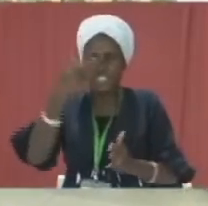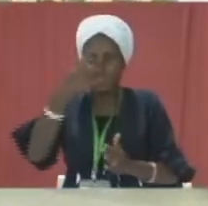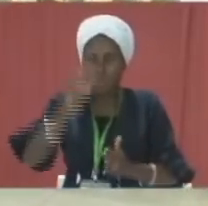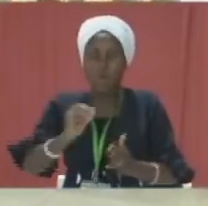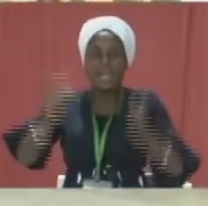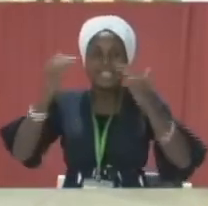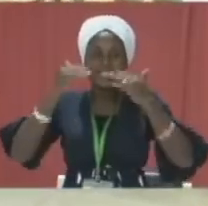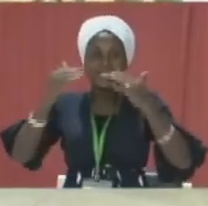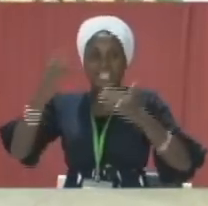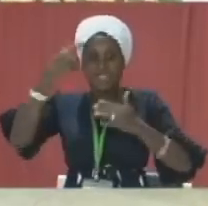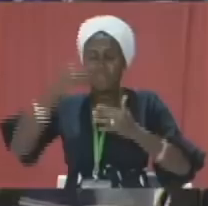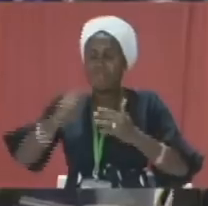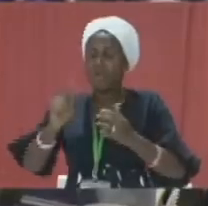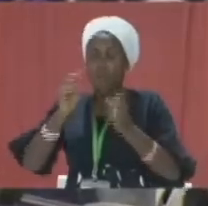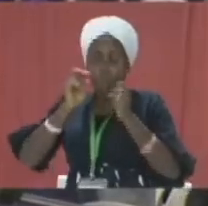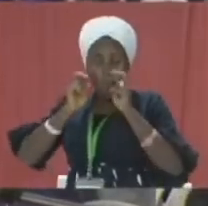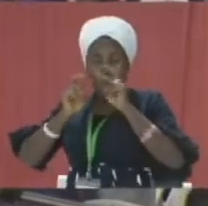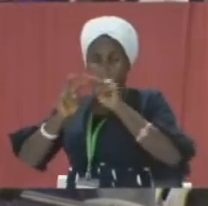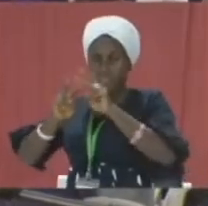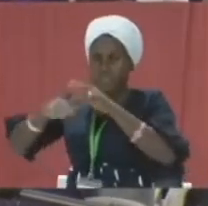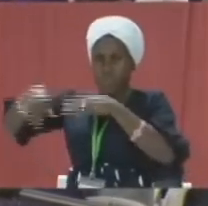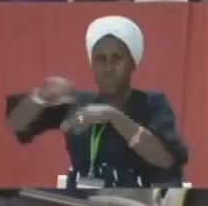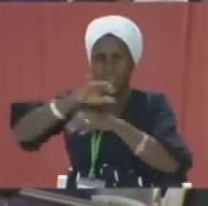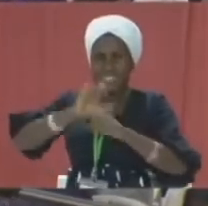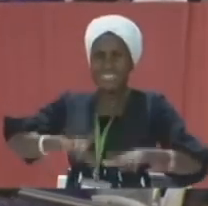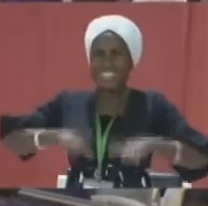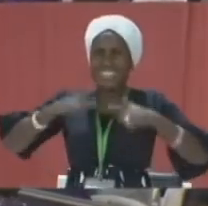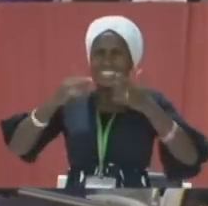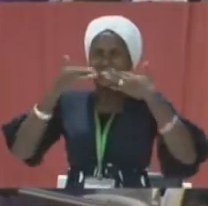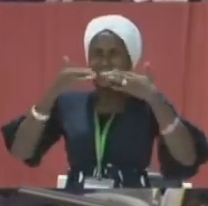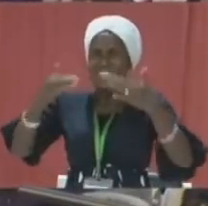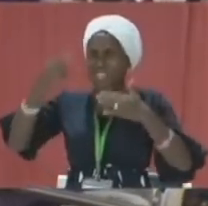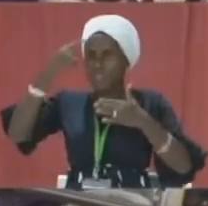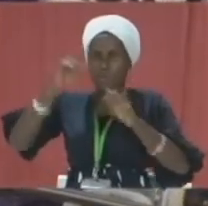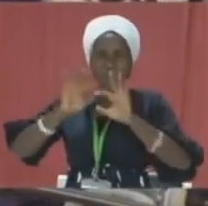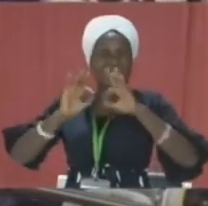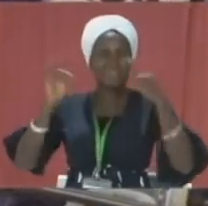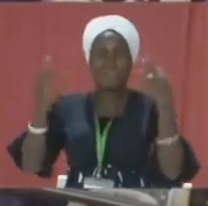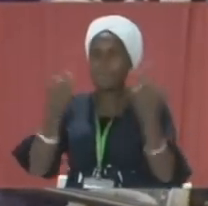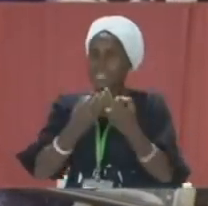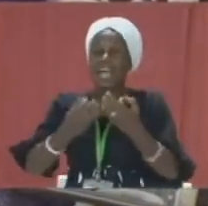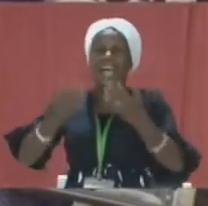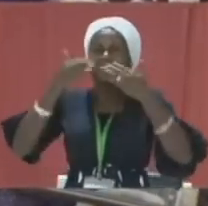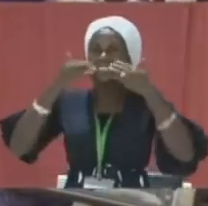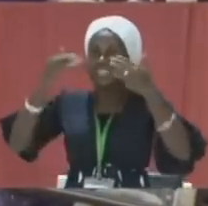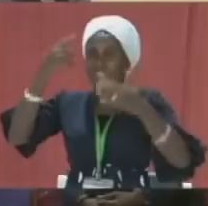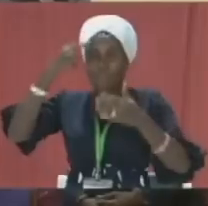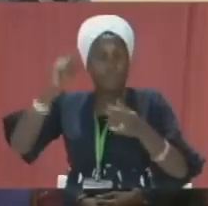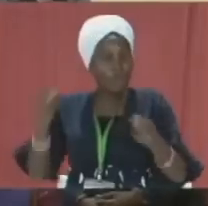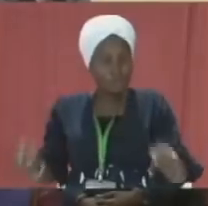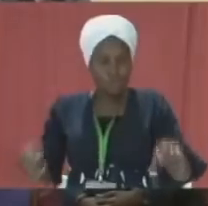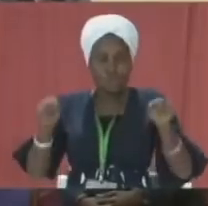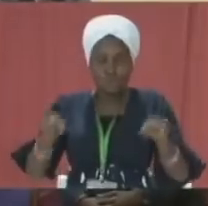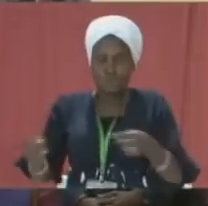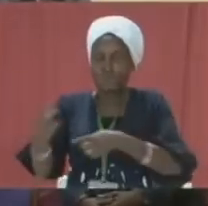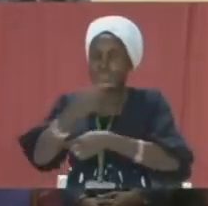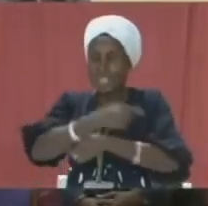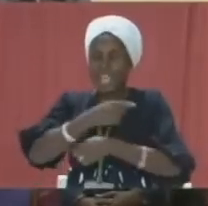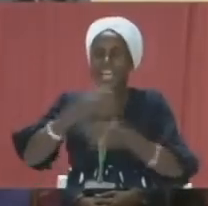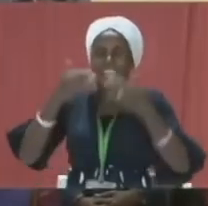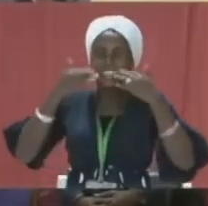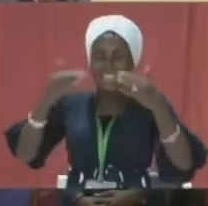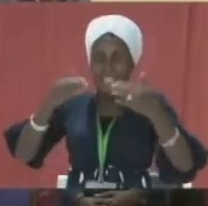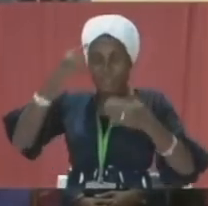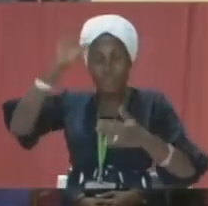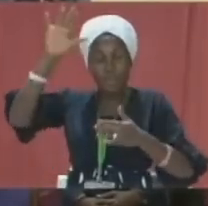for watching over him. Thank you for his family. And thank you for today. Thank you for your